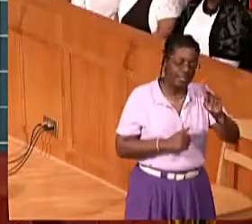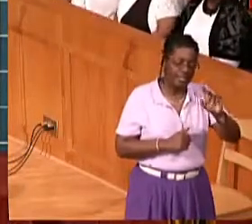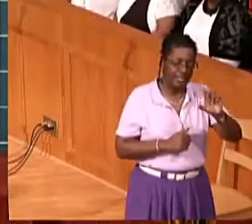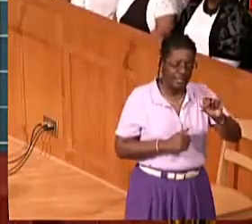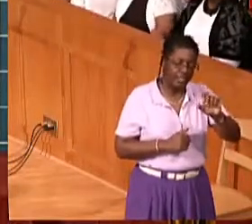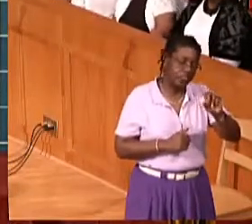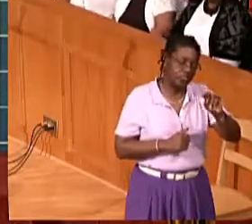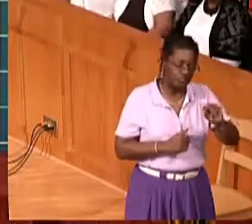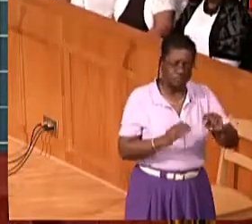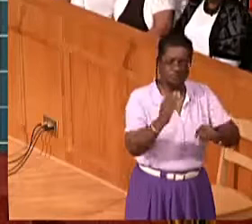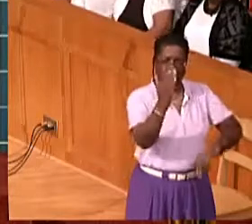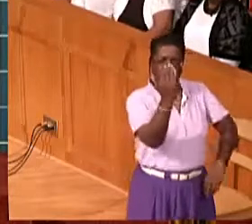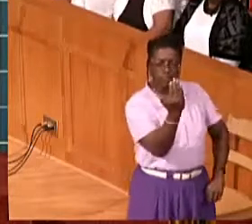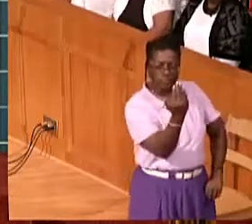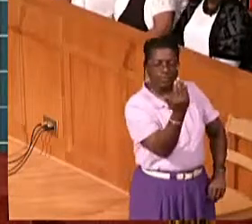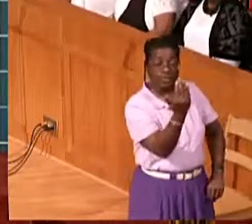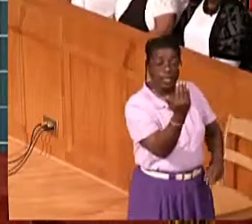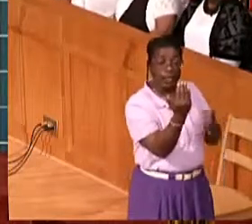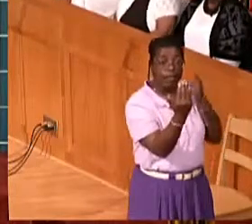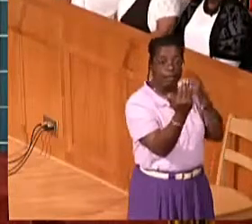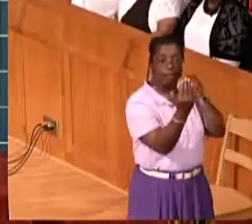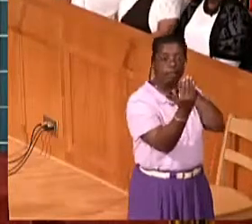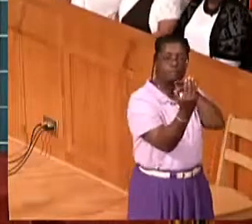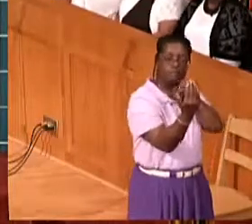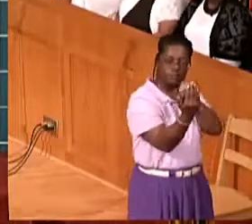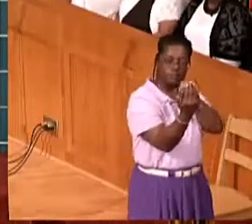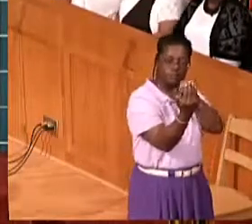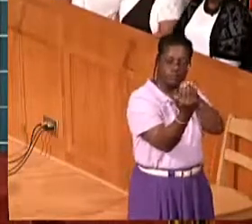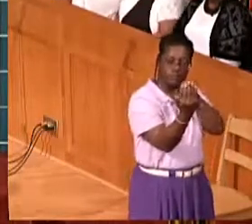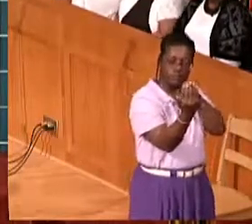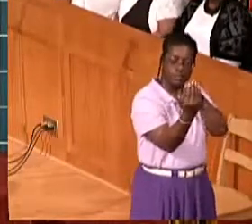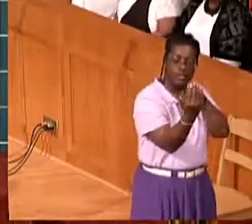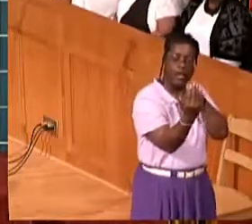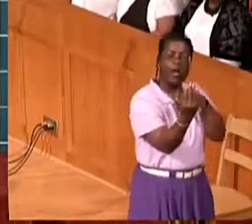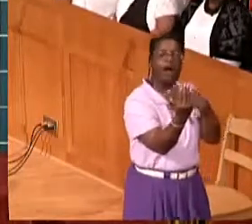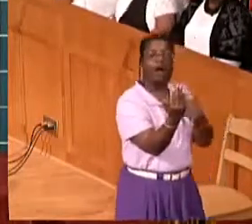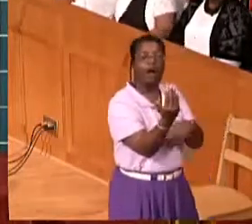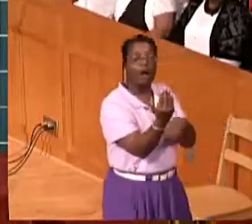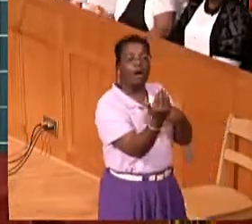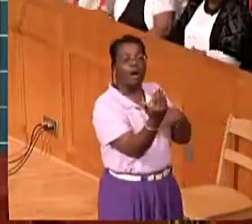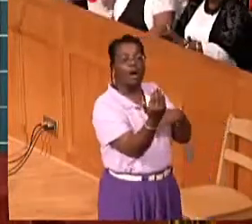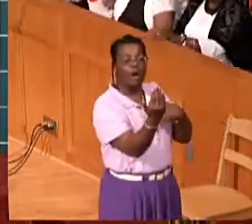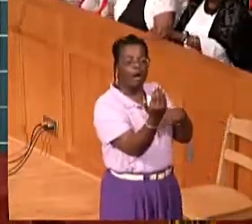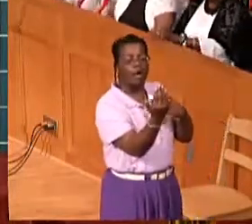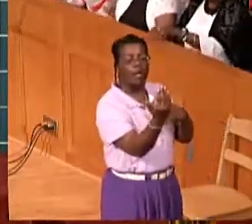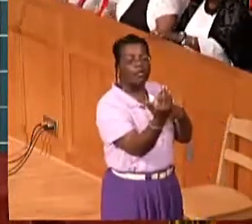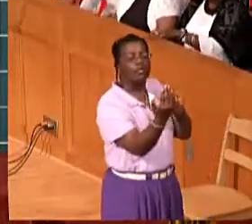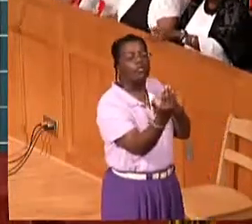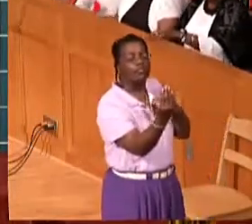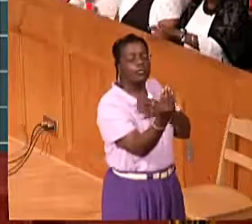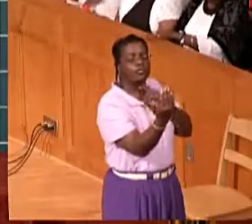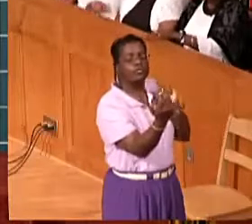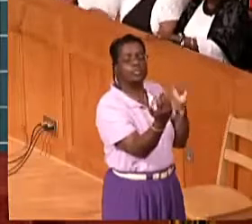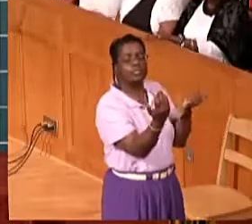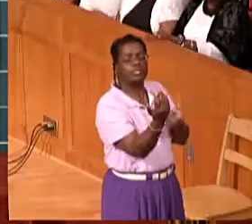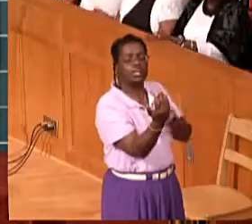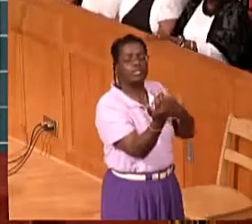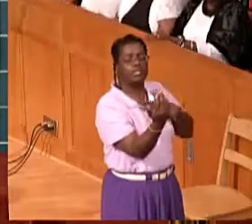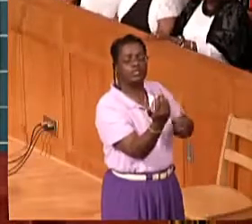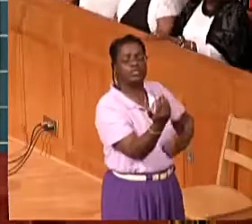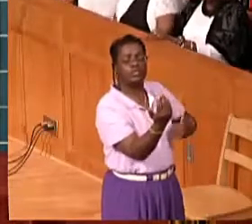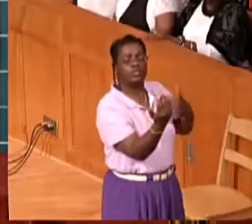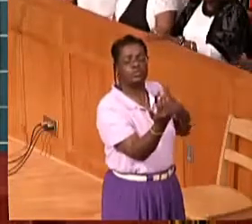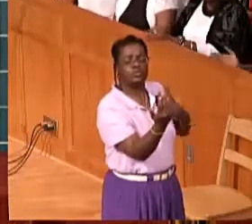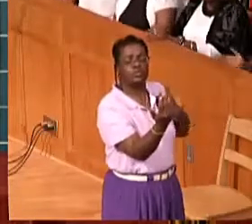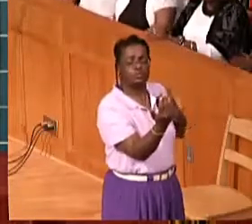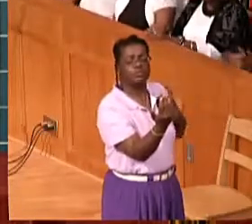change his ways. If you want to make the world a better place, take a look at yourself. Come on, help me and make a change. Don't sit up there and act like you ain't never heard